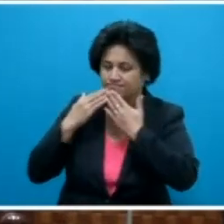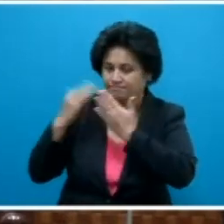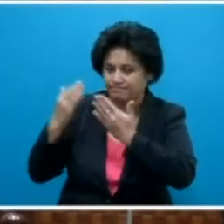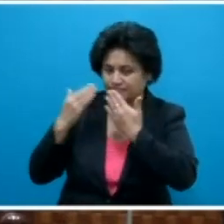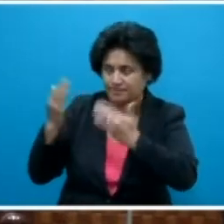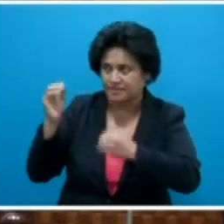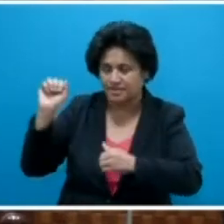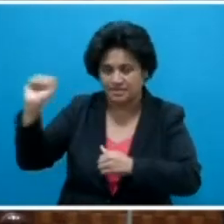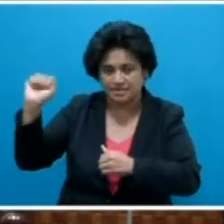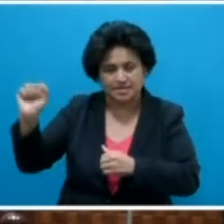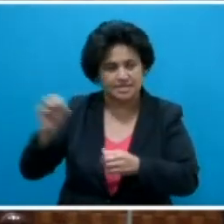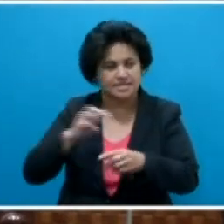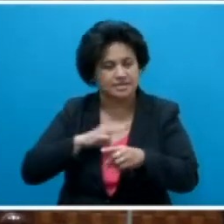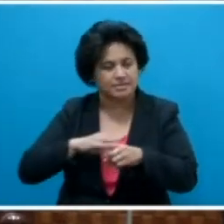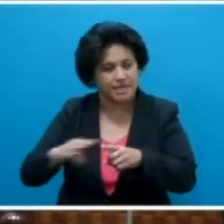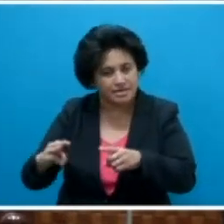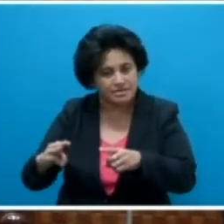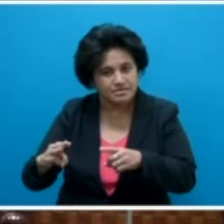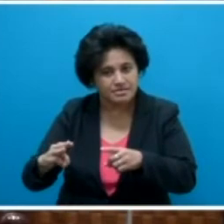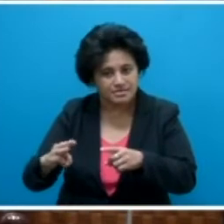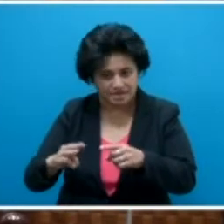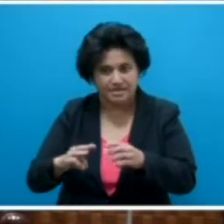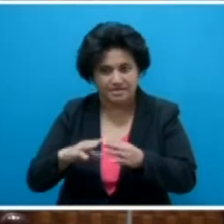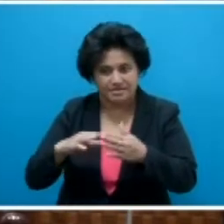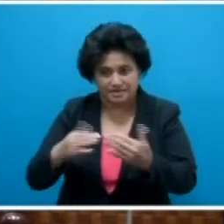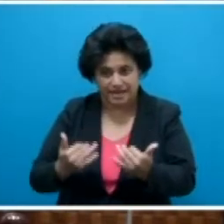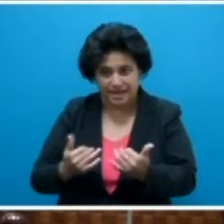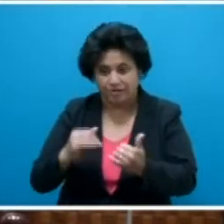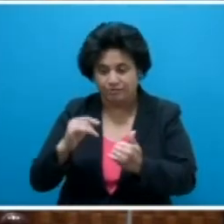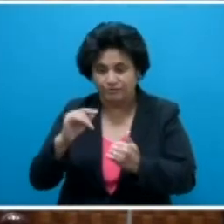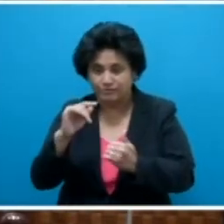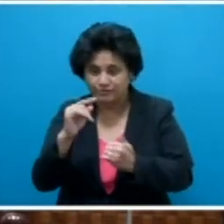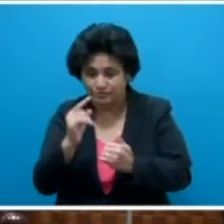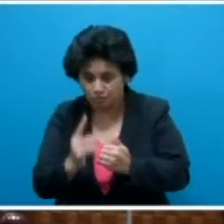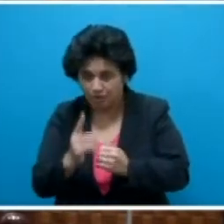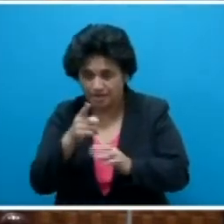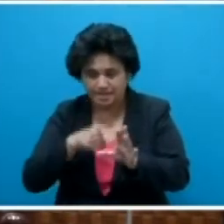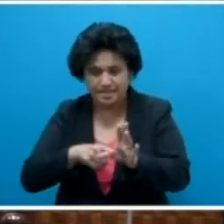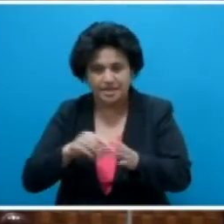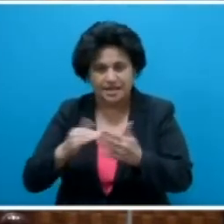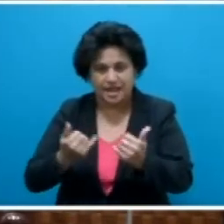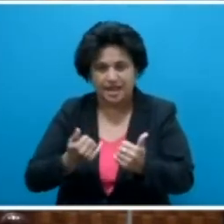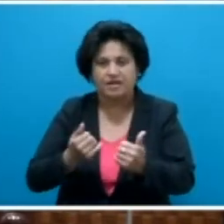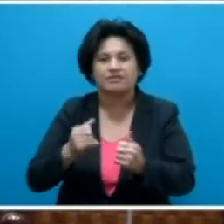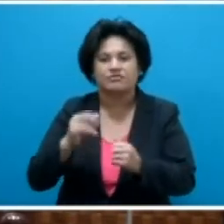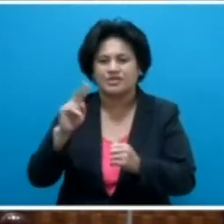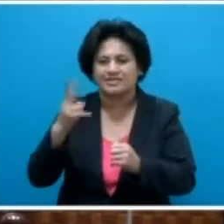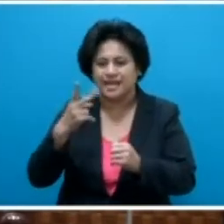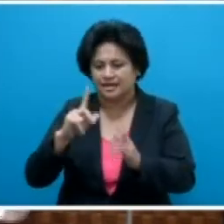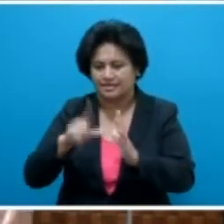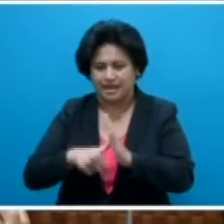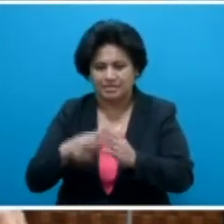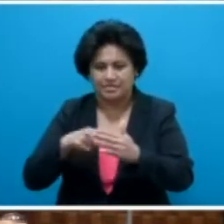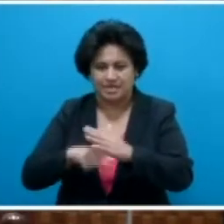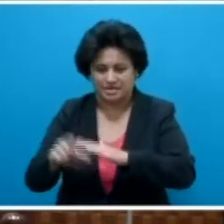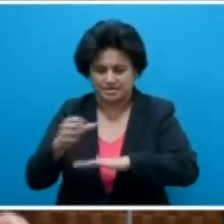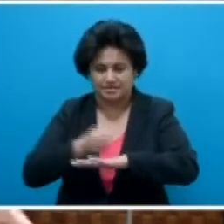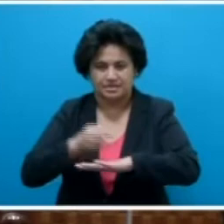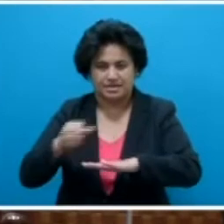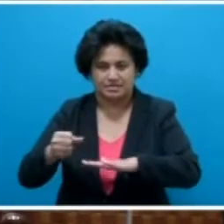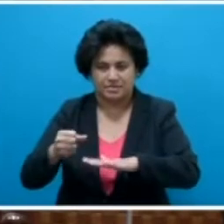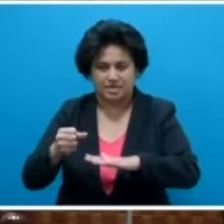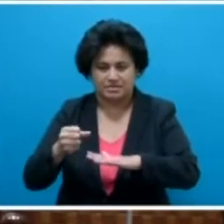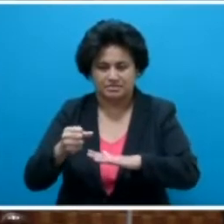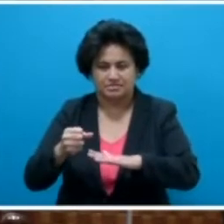message, especially coming 1 year into the second term of the Fiji Affairs government. Honorable Speaker